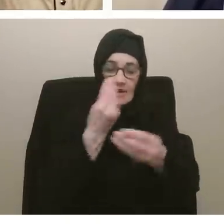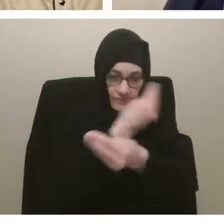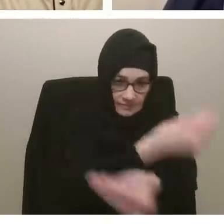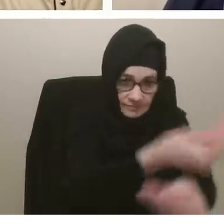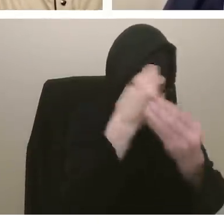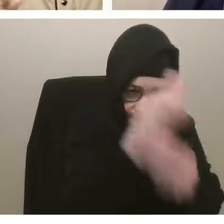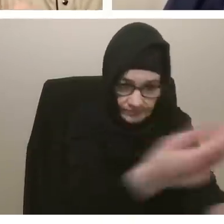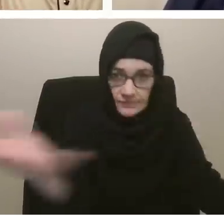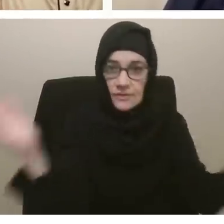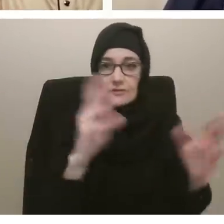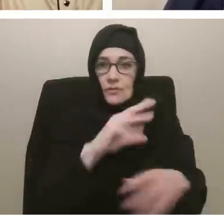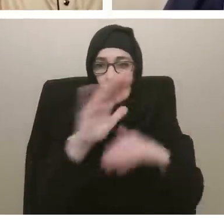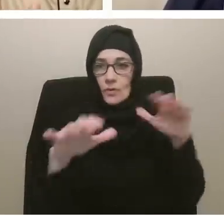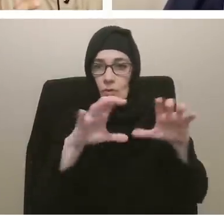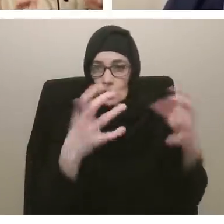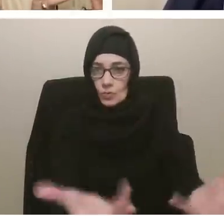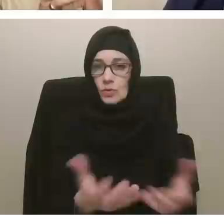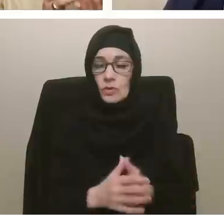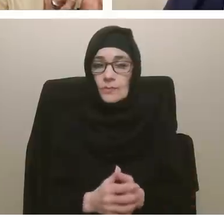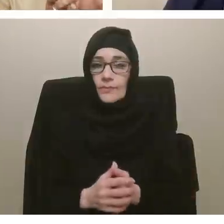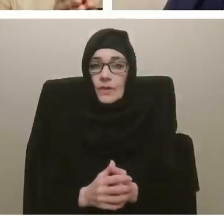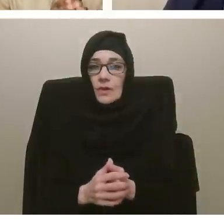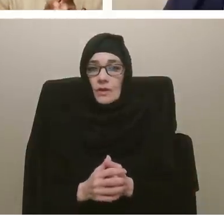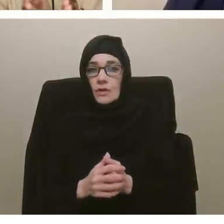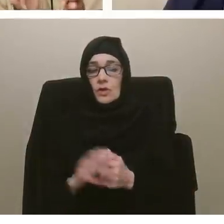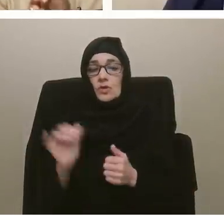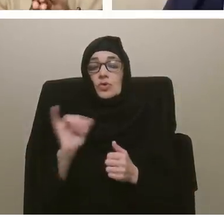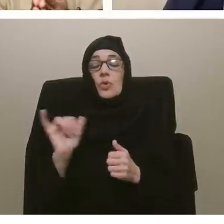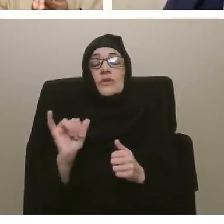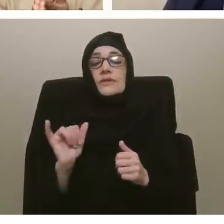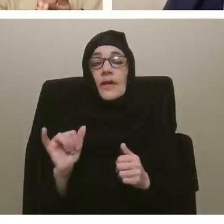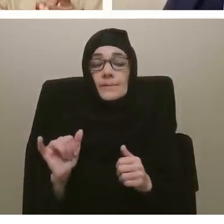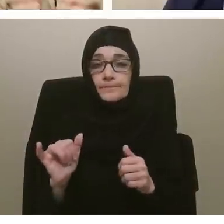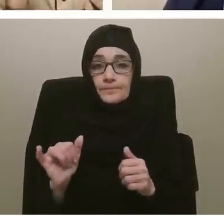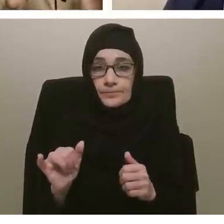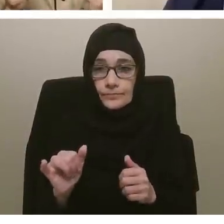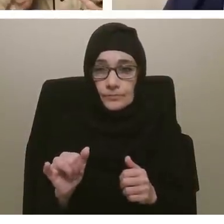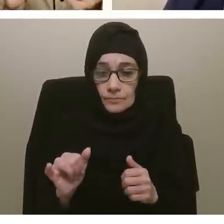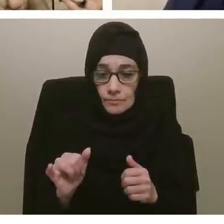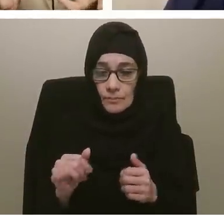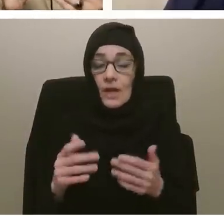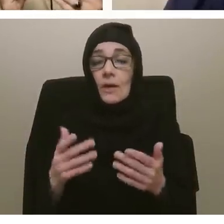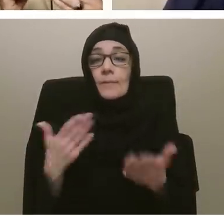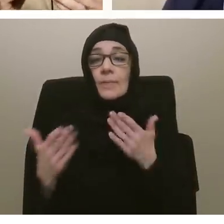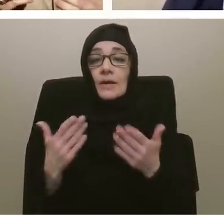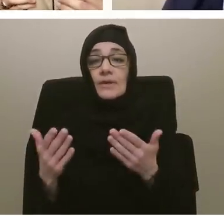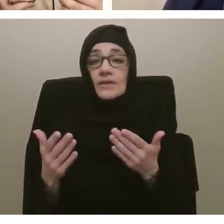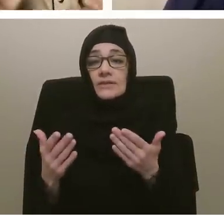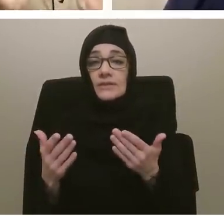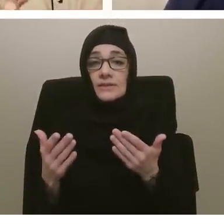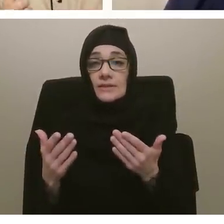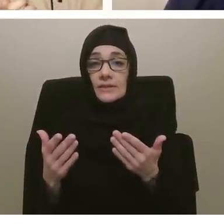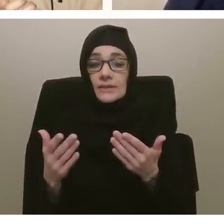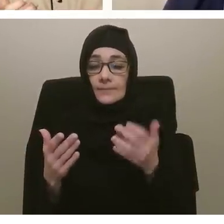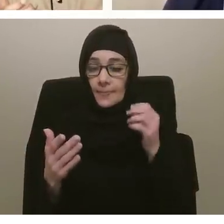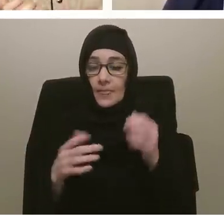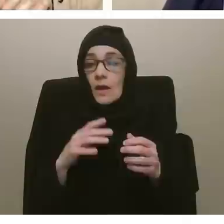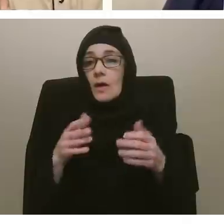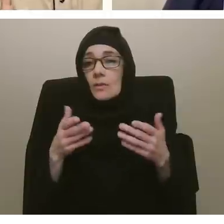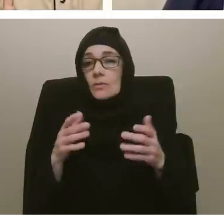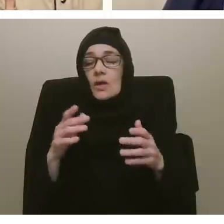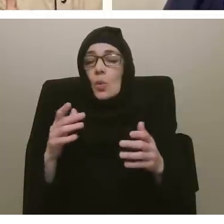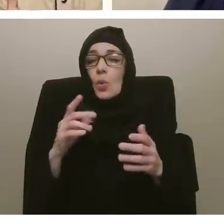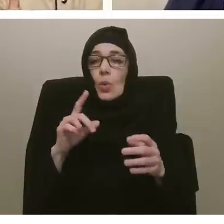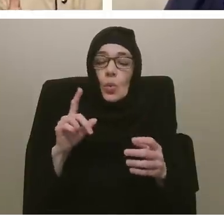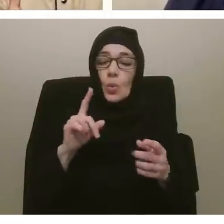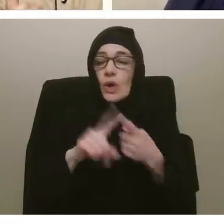wa wajadaka dhalan fahada. Like, it's more material, for example, when you think or easier to quantify when you think about like the way he took care of the orphans,